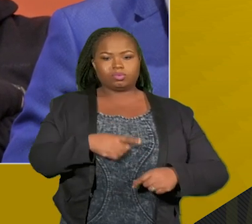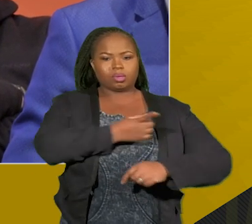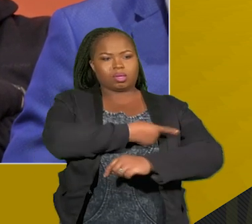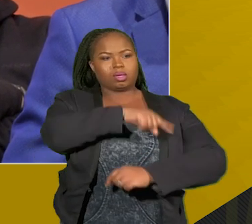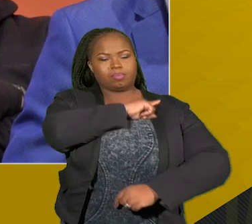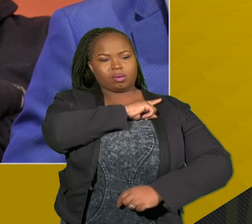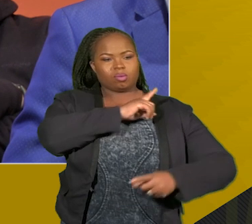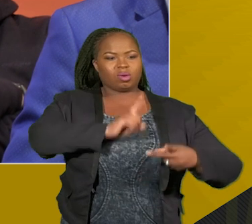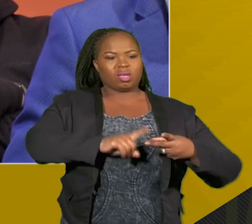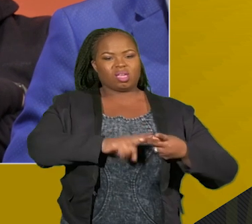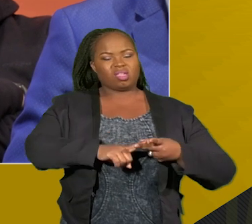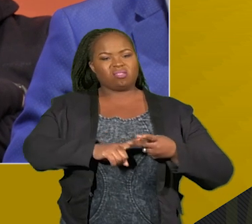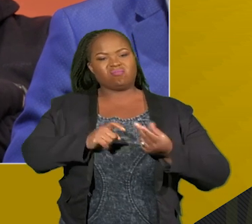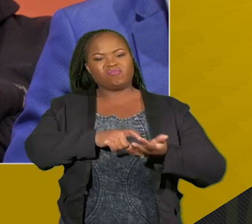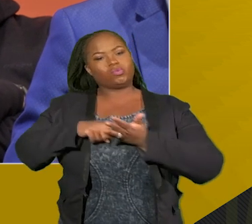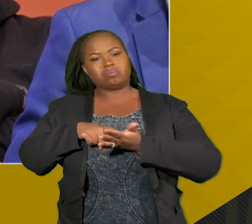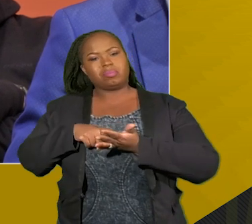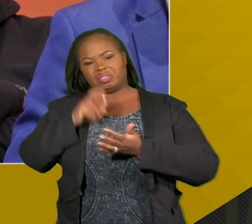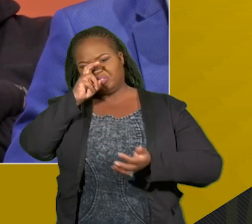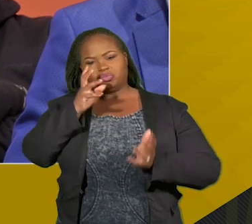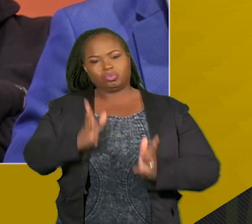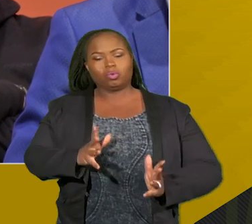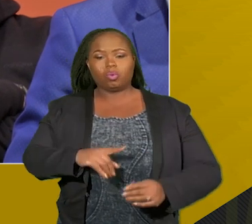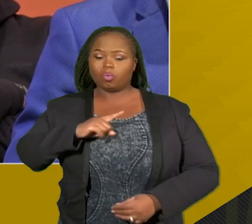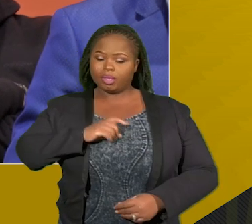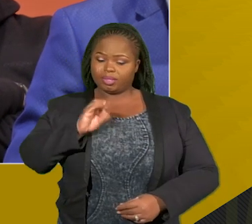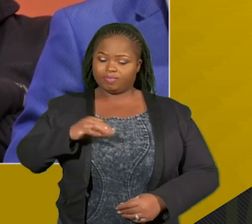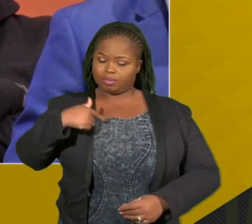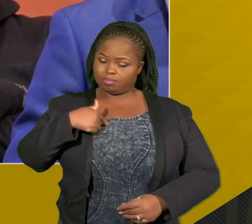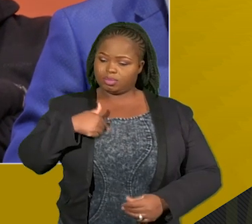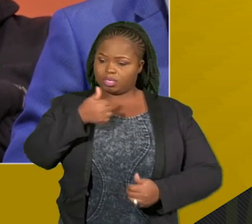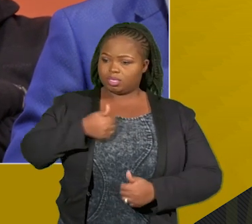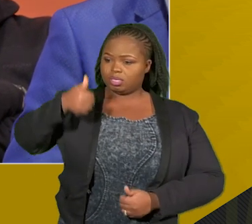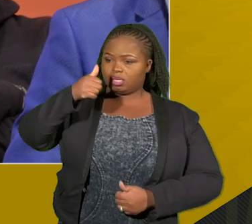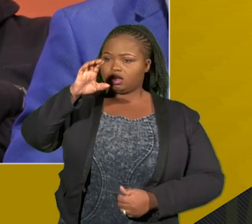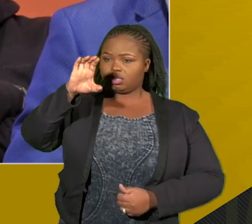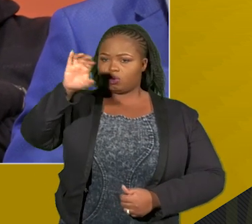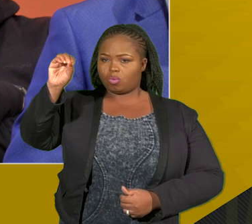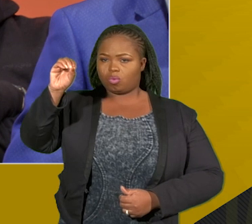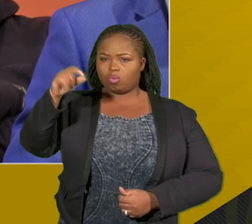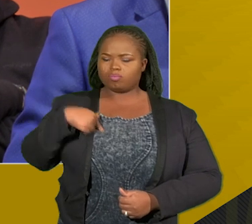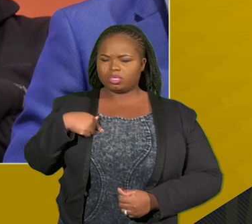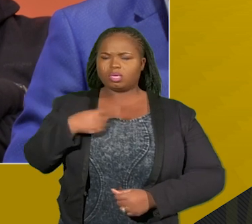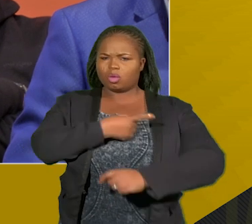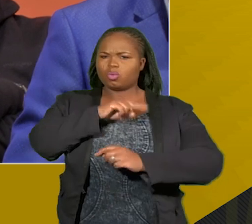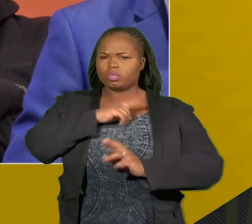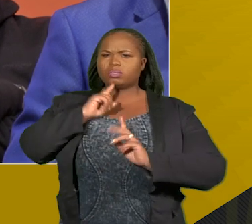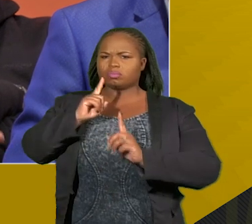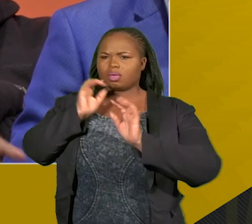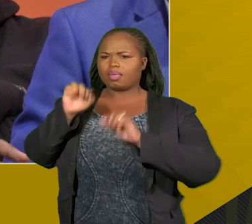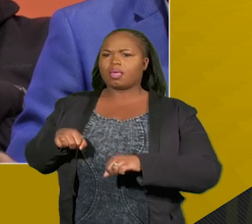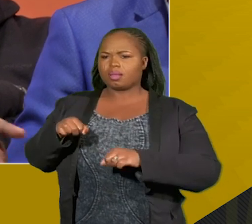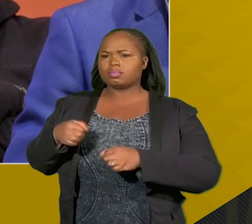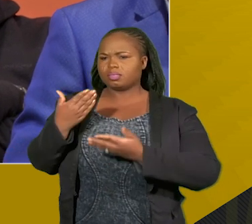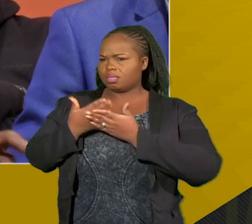negunya. Mangi CEO ne authority emsebenzini. But mangifika la ekhaya i authority yakhona changes.